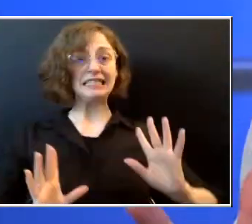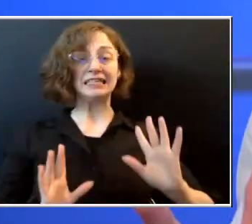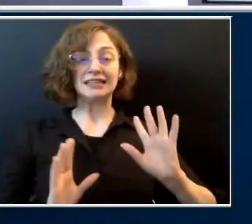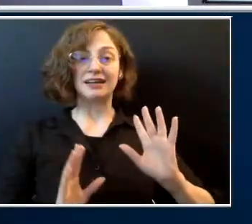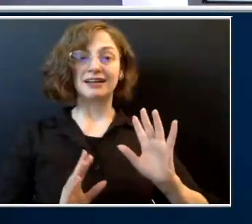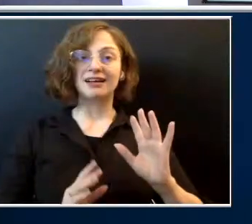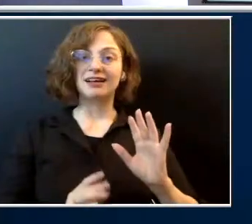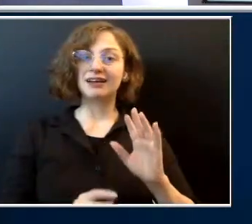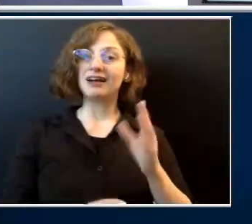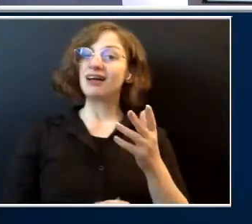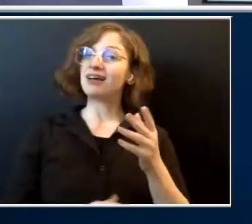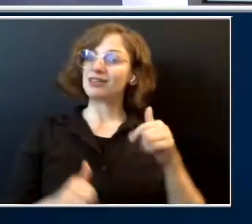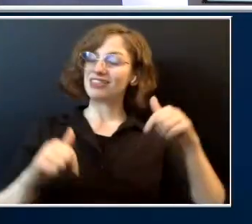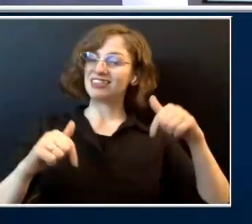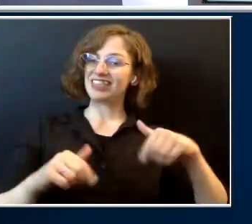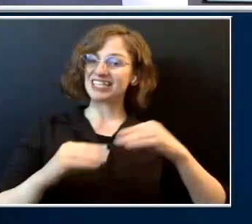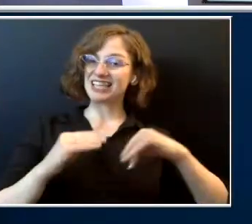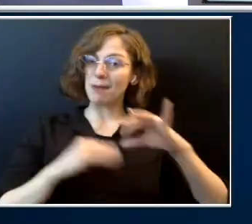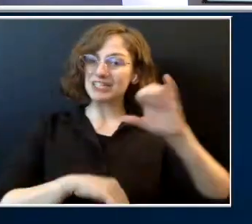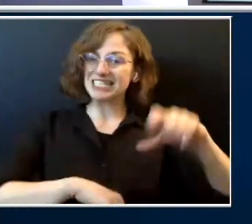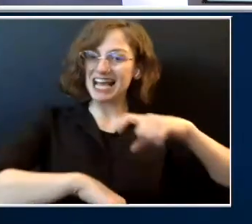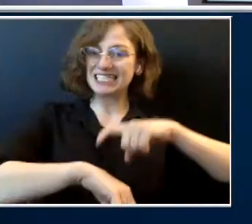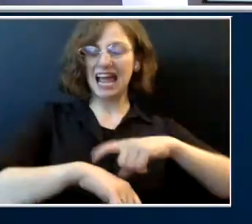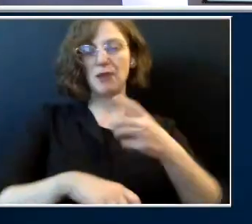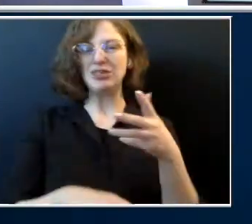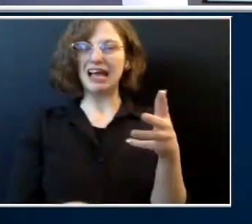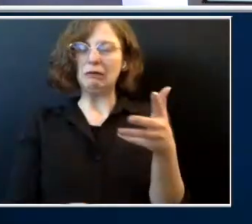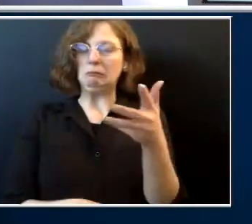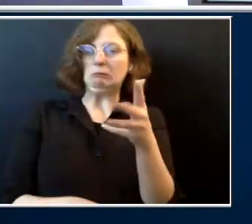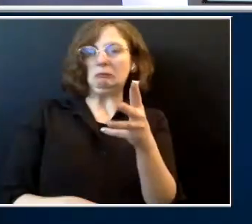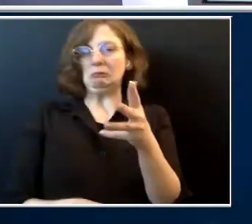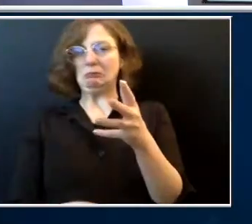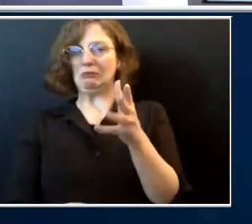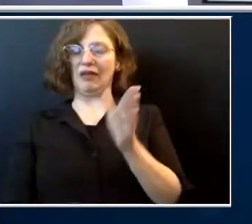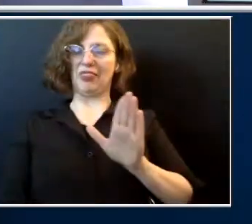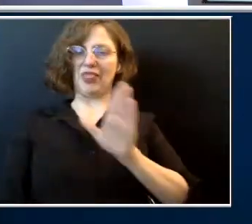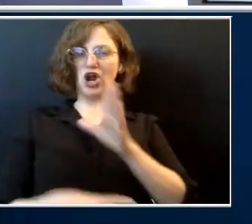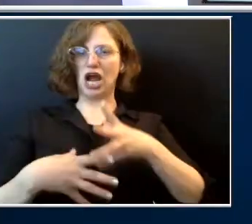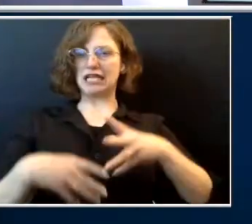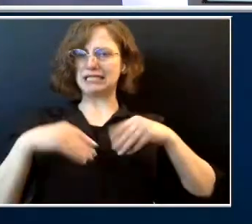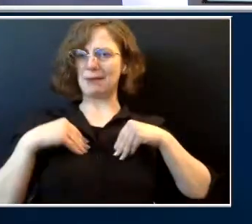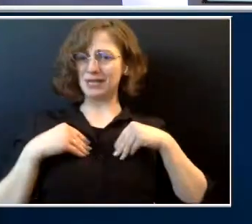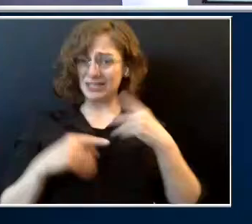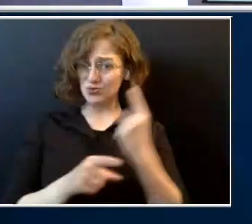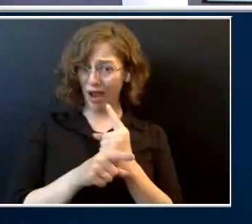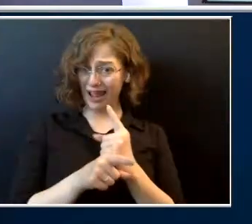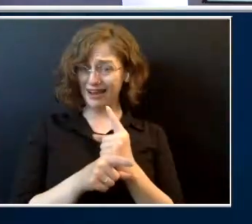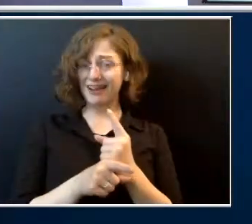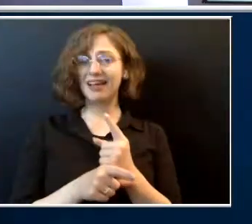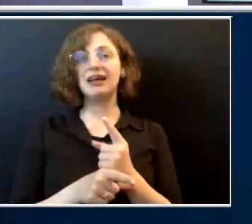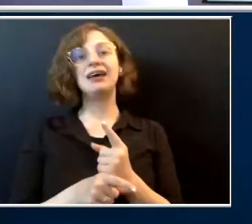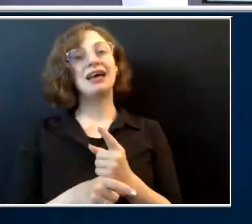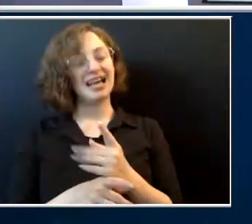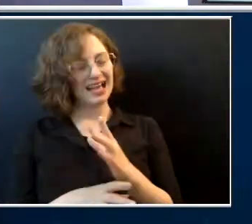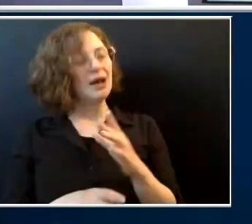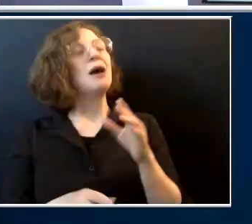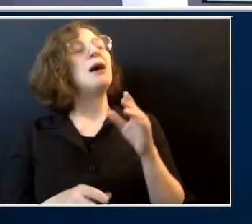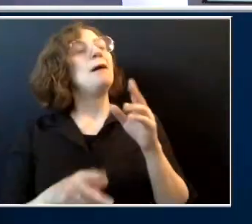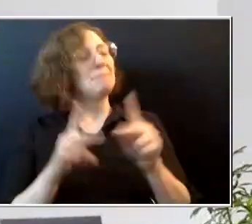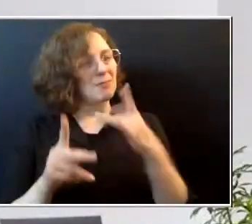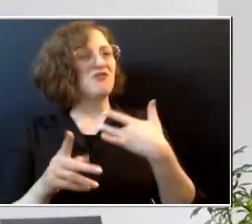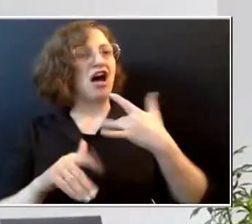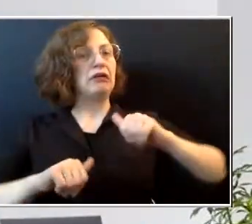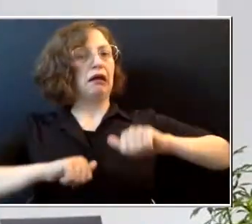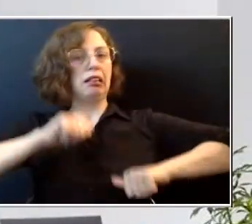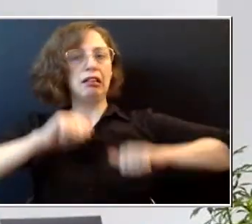this campus at the time. If I understand my history, that was a little controversial. There was some apprehension. We were told that we were all